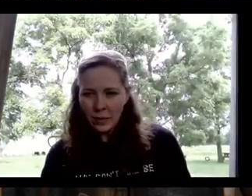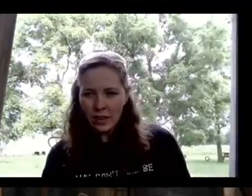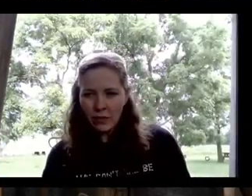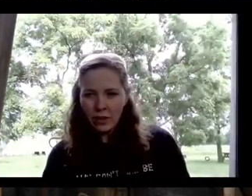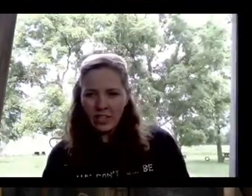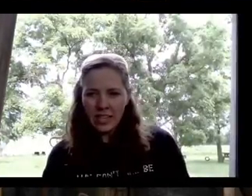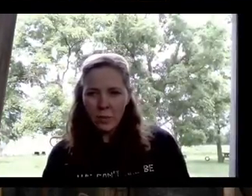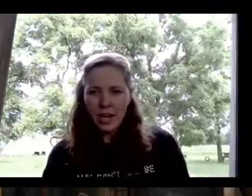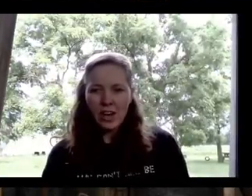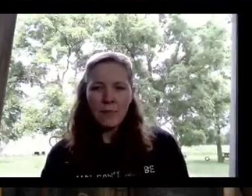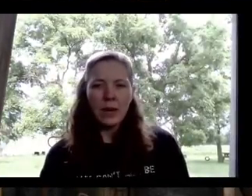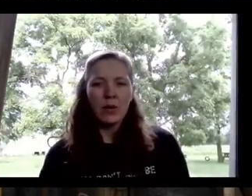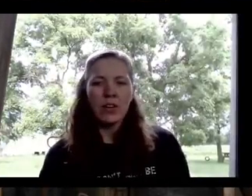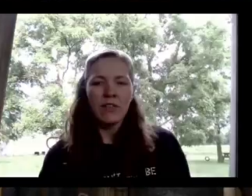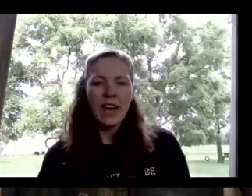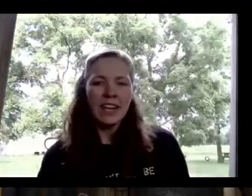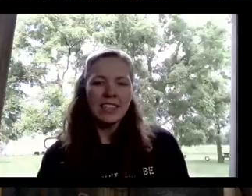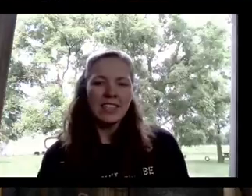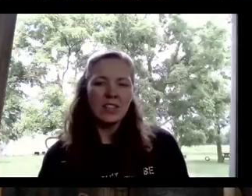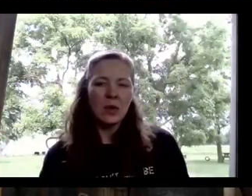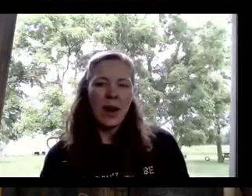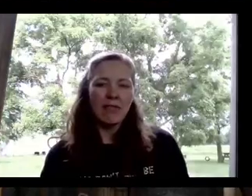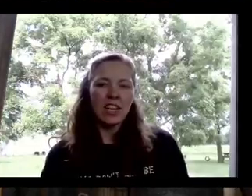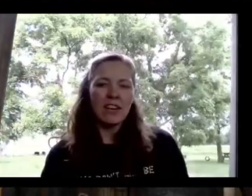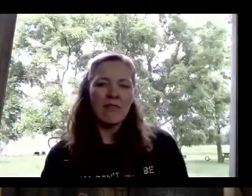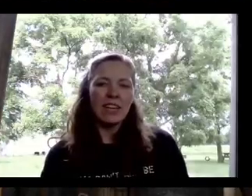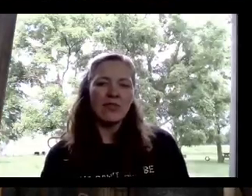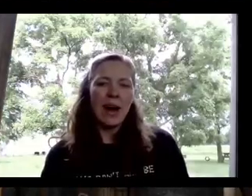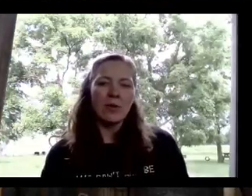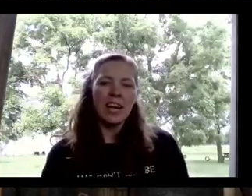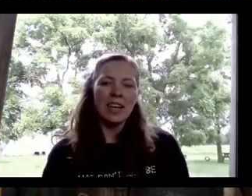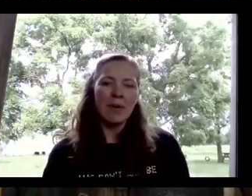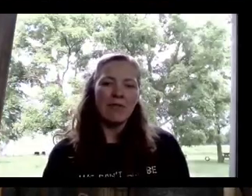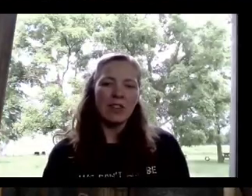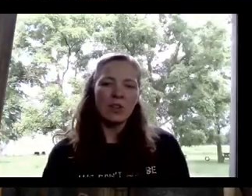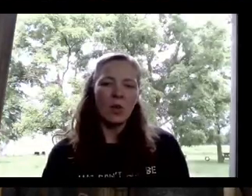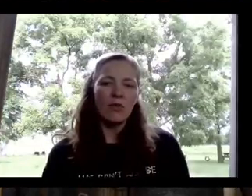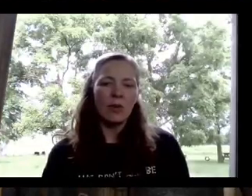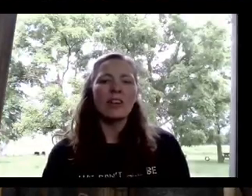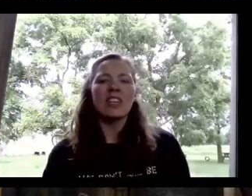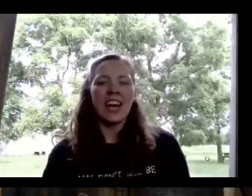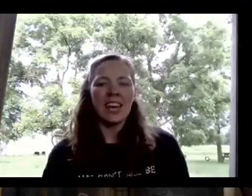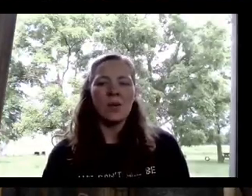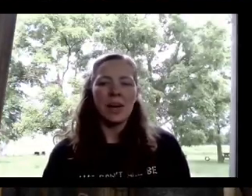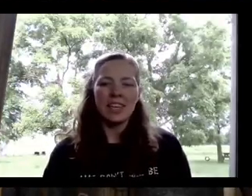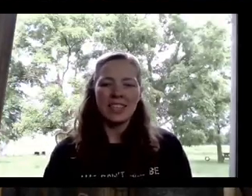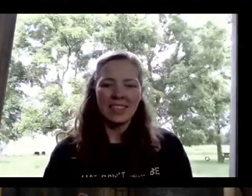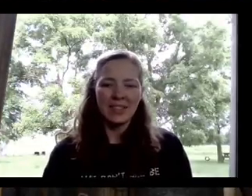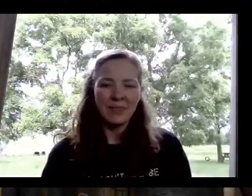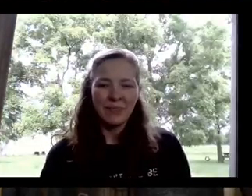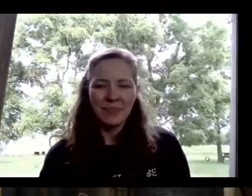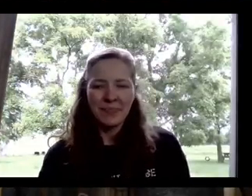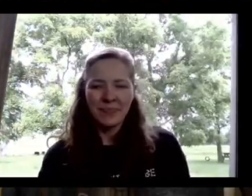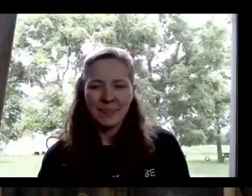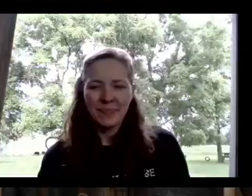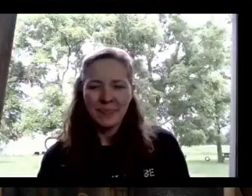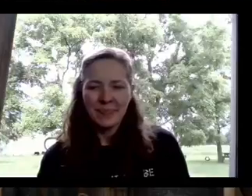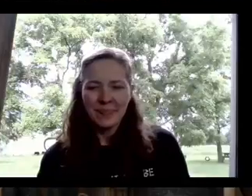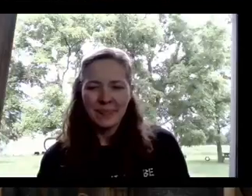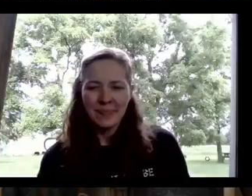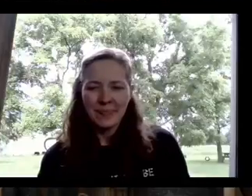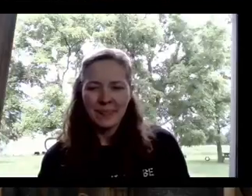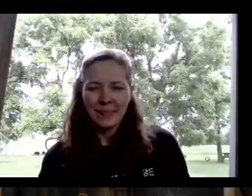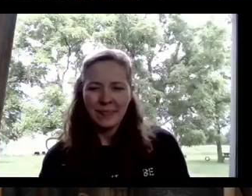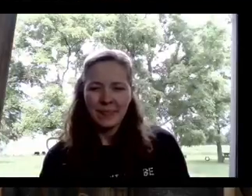Let's see, what the forge says, I'm waiting on my order of cutting discs to arrive so I can finish fabricating my first coal forge. I can't wait. Haha,